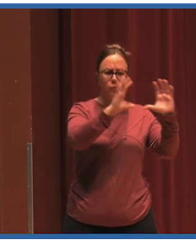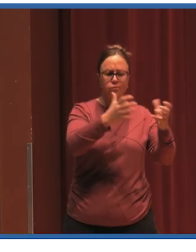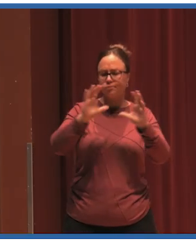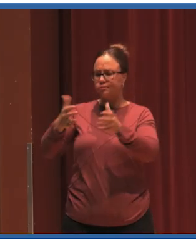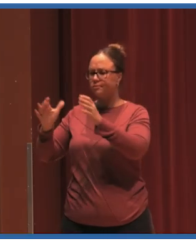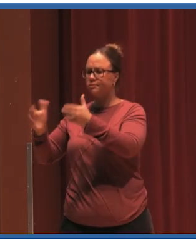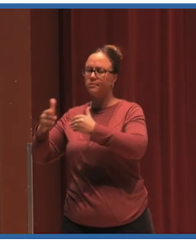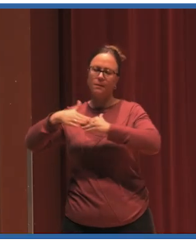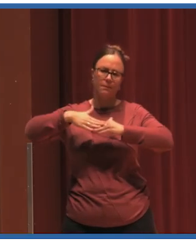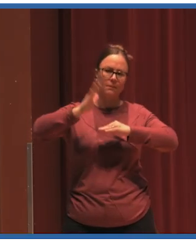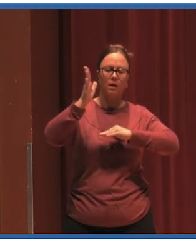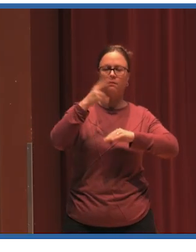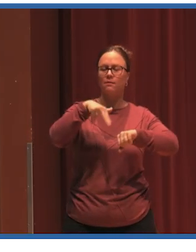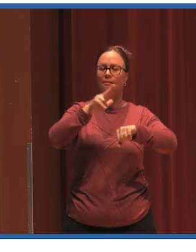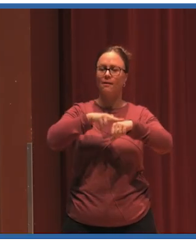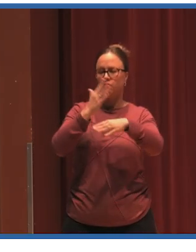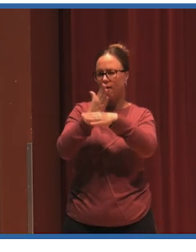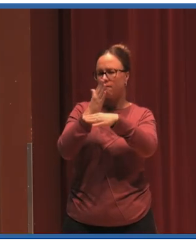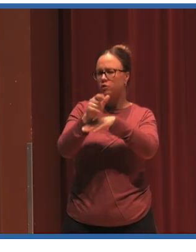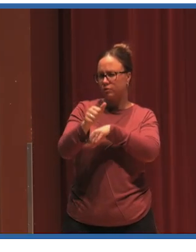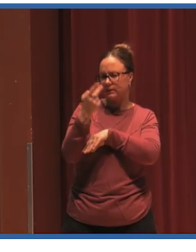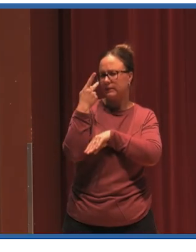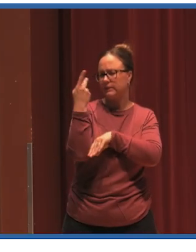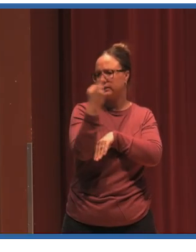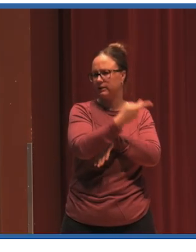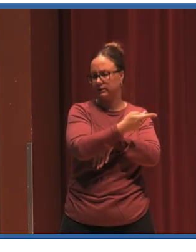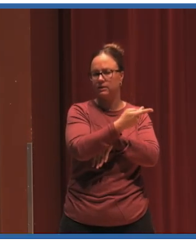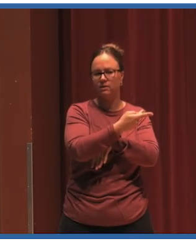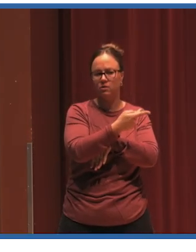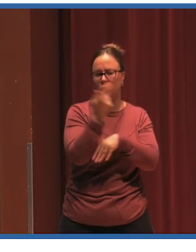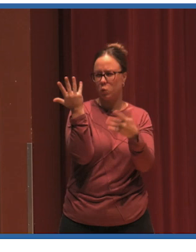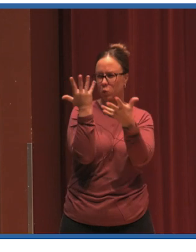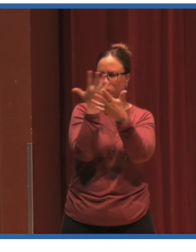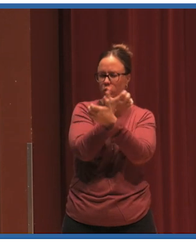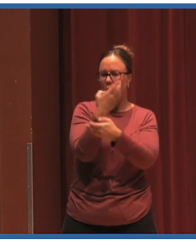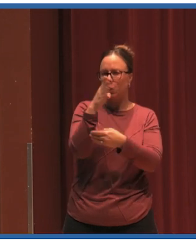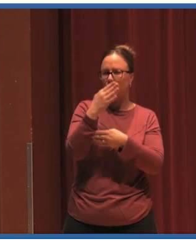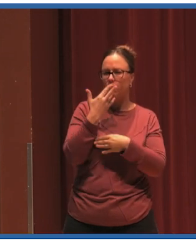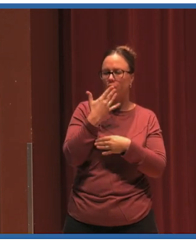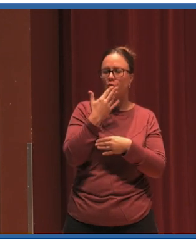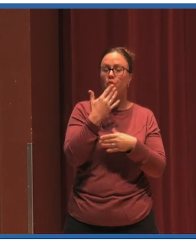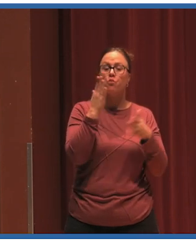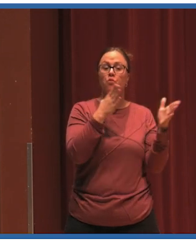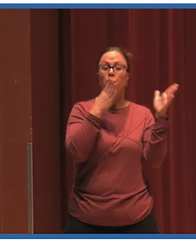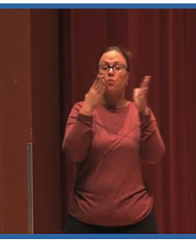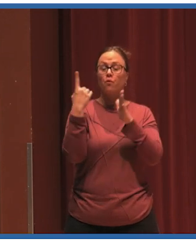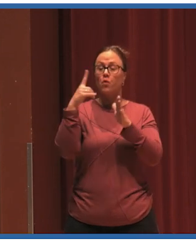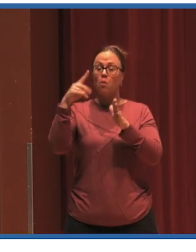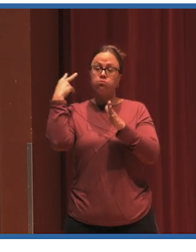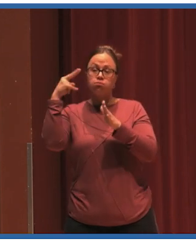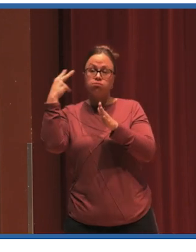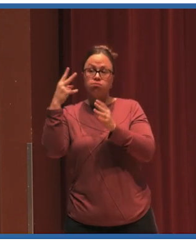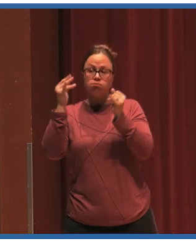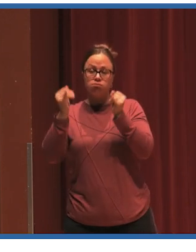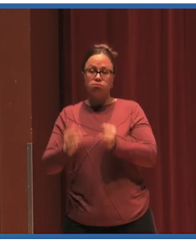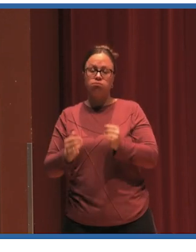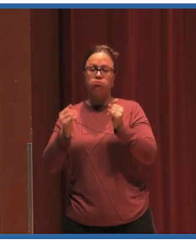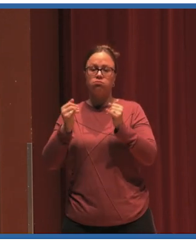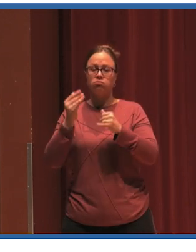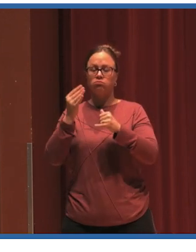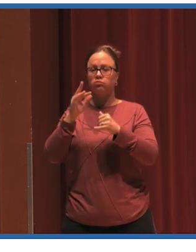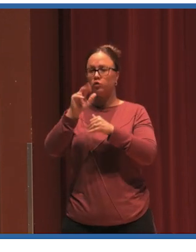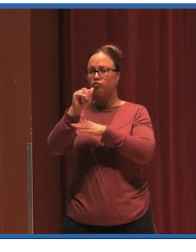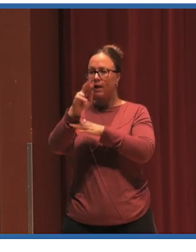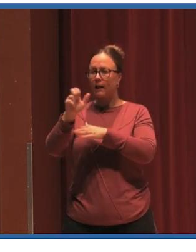the national average, as you can see with the darker blue color, and then for Hispanic individuals, the rate is about